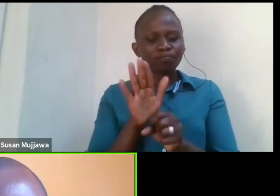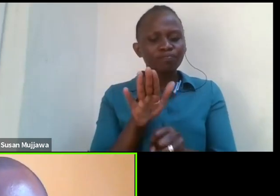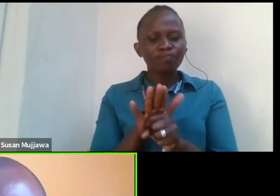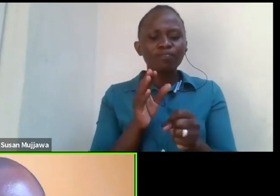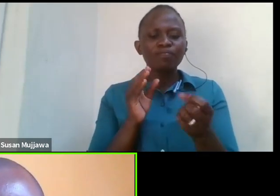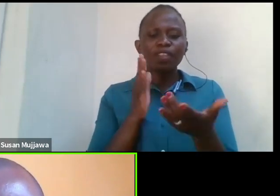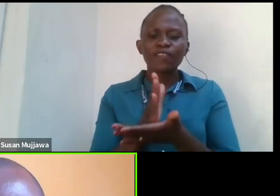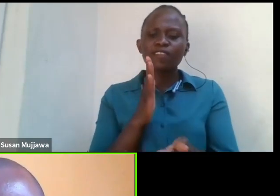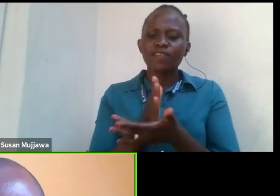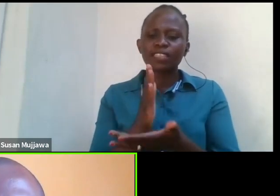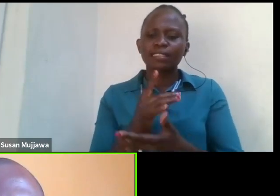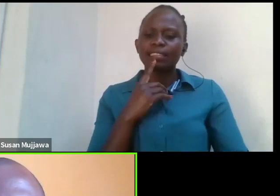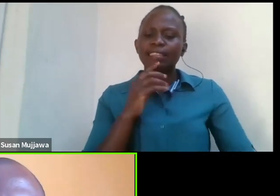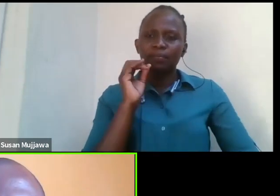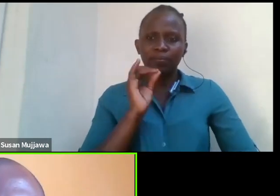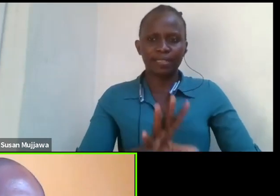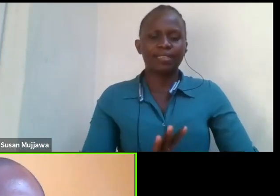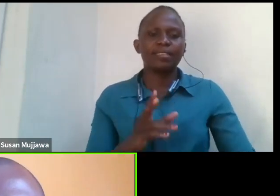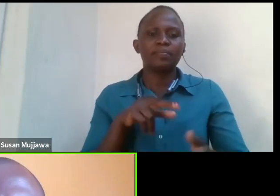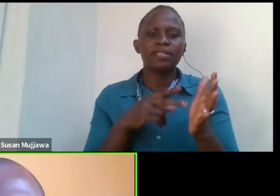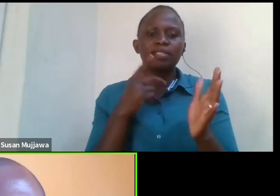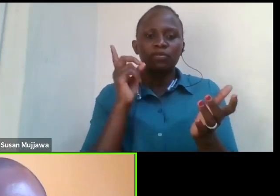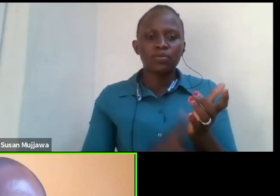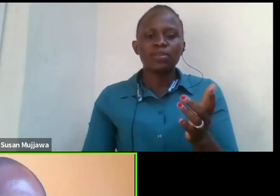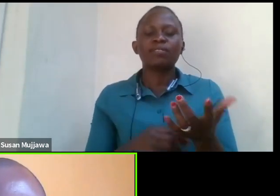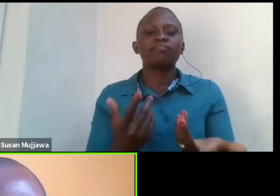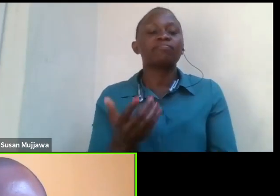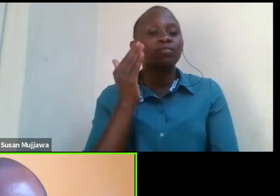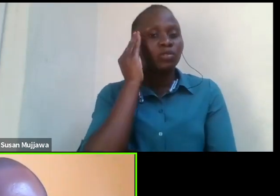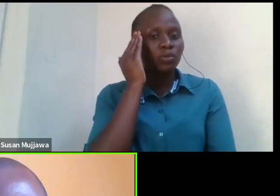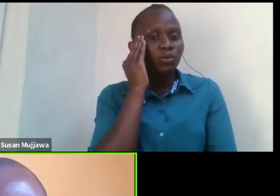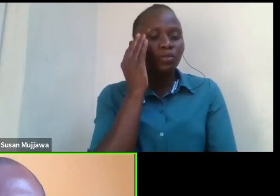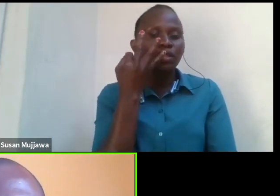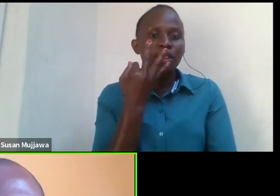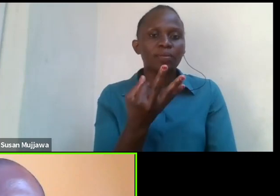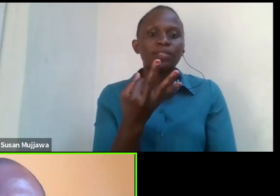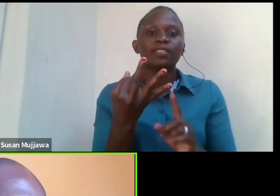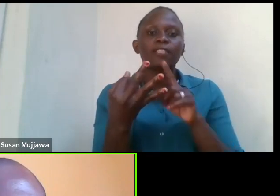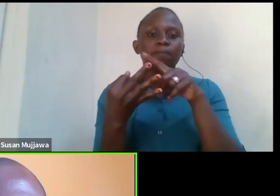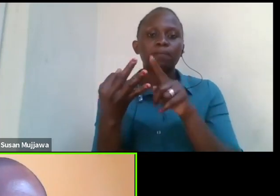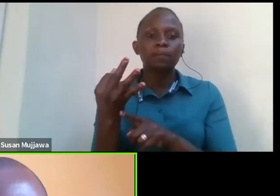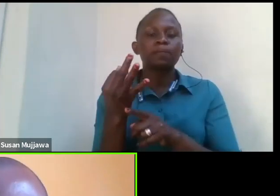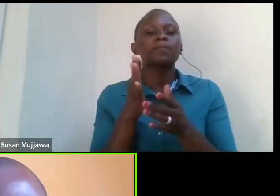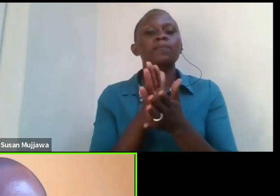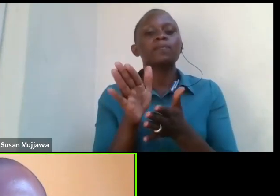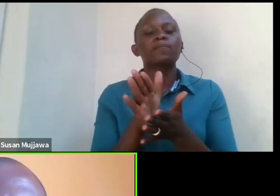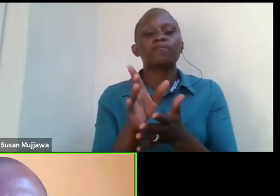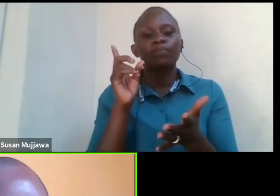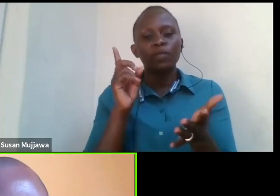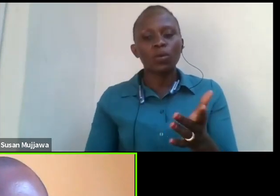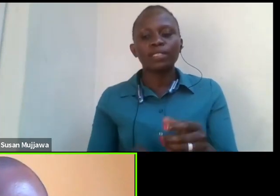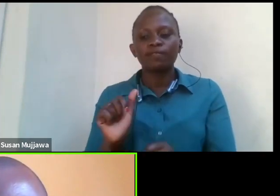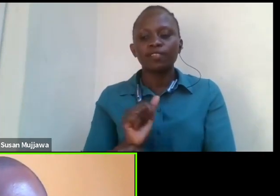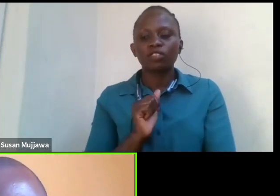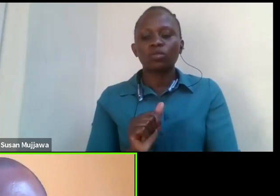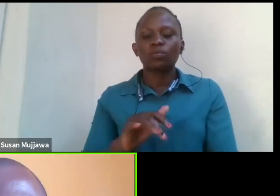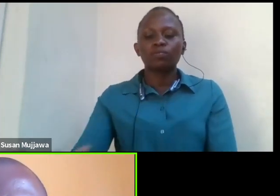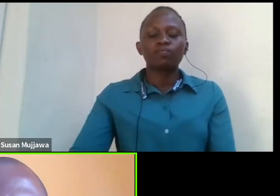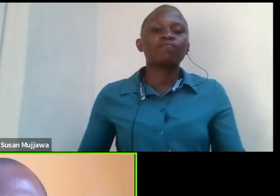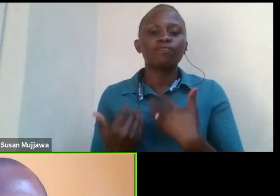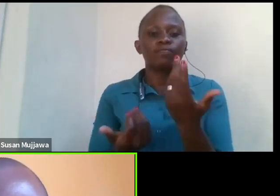being said. So basically, just know the three components define what a functional intellectual property